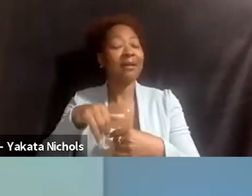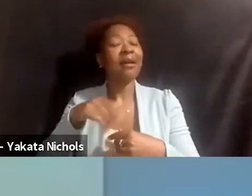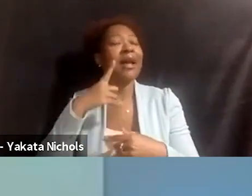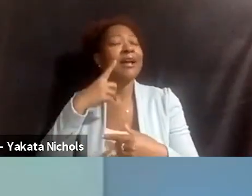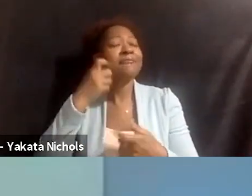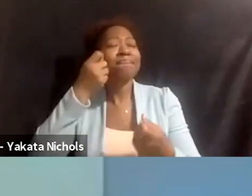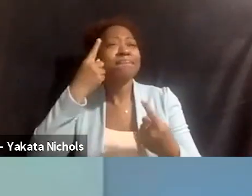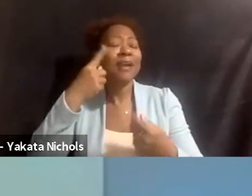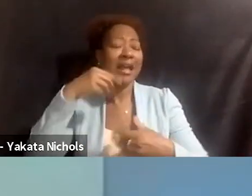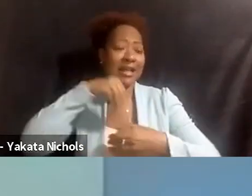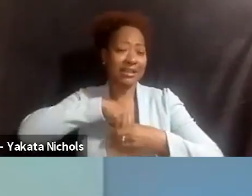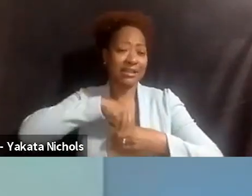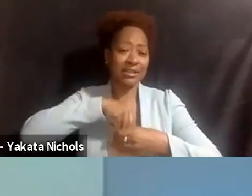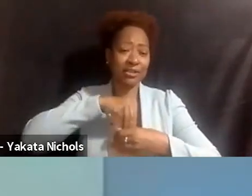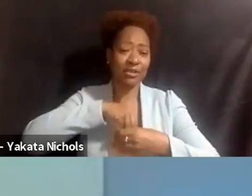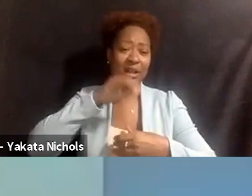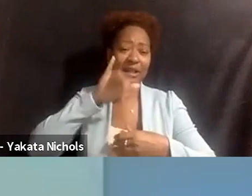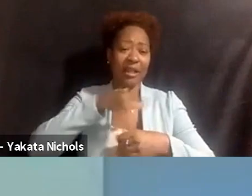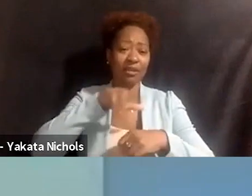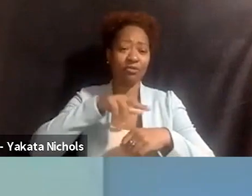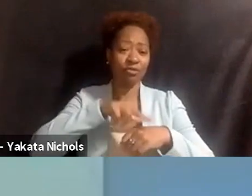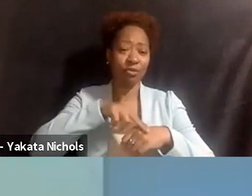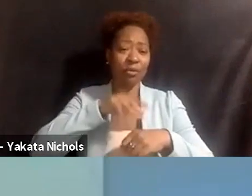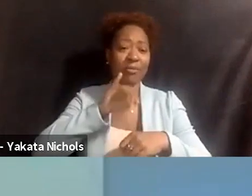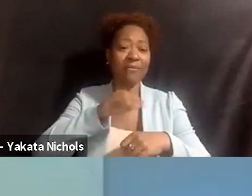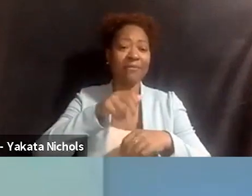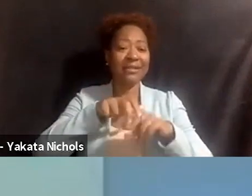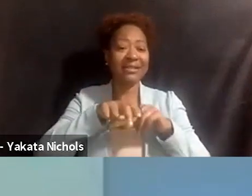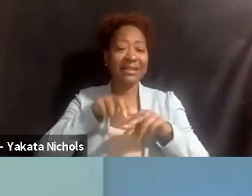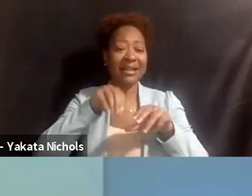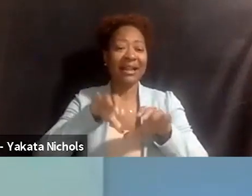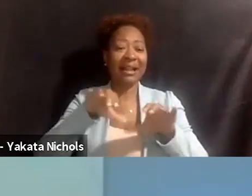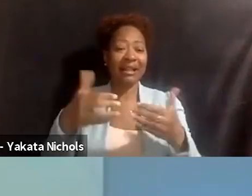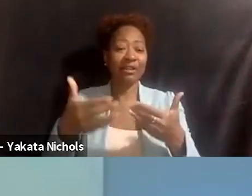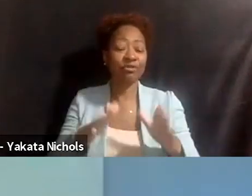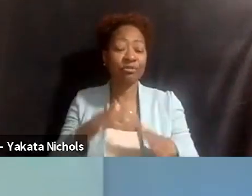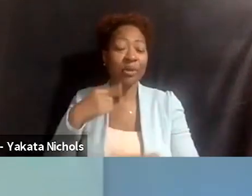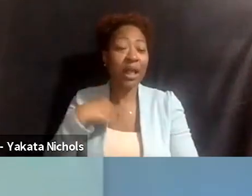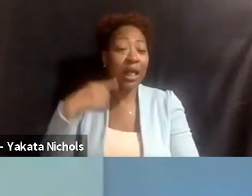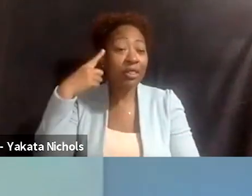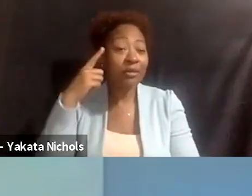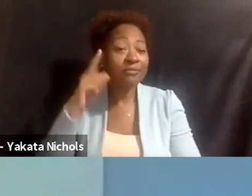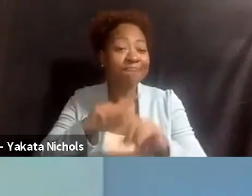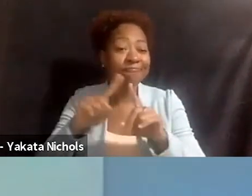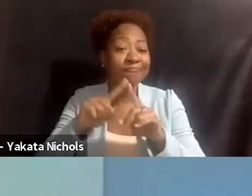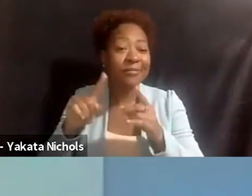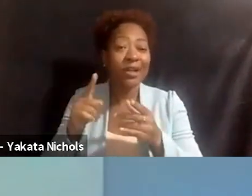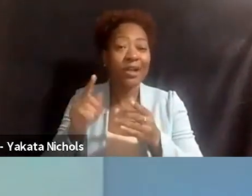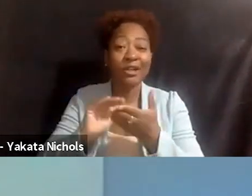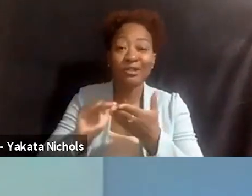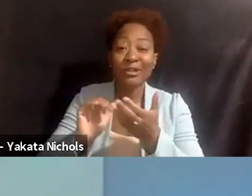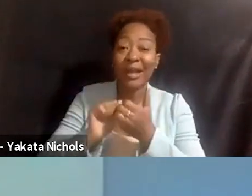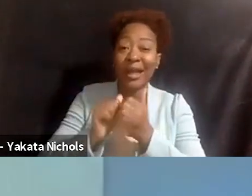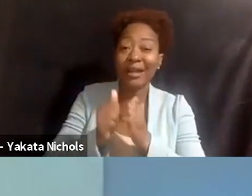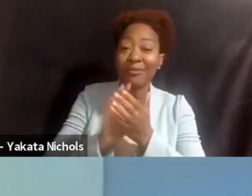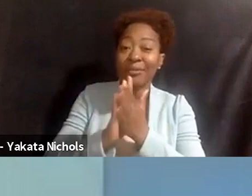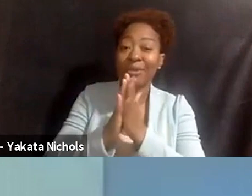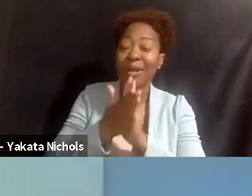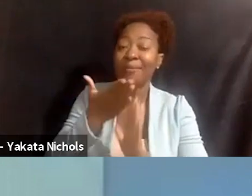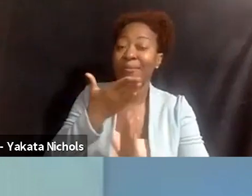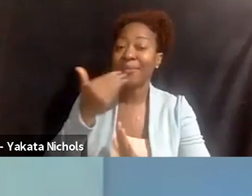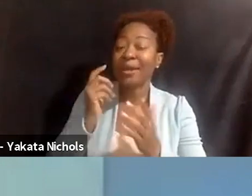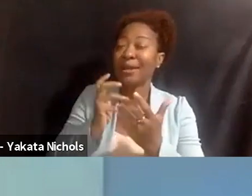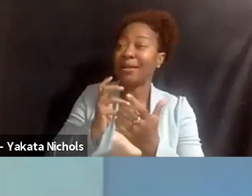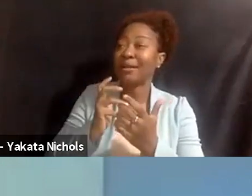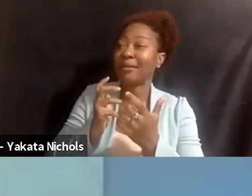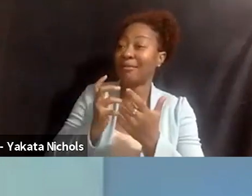had internalized the norm of sitting in a classroom. I thought of excuses for asking about how to be better accommodated,